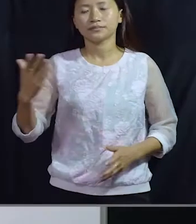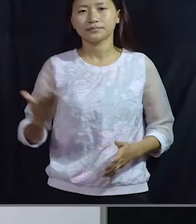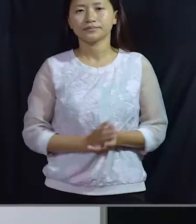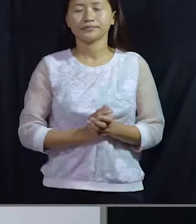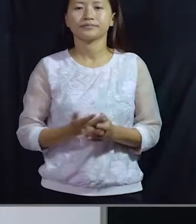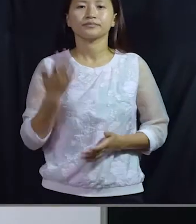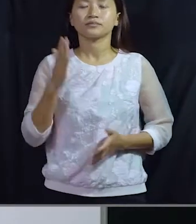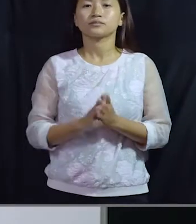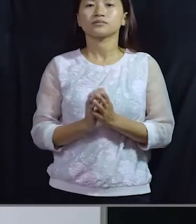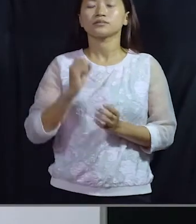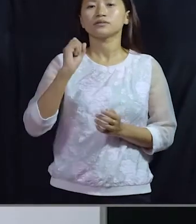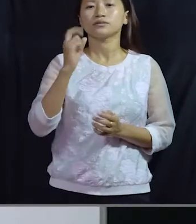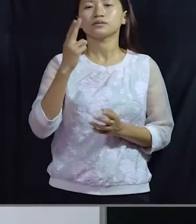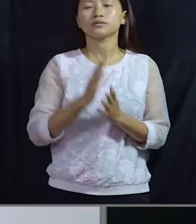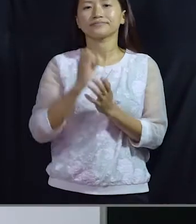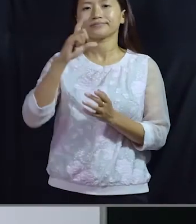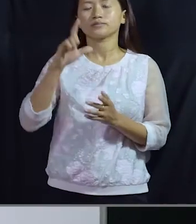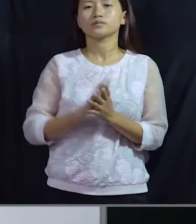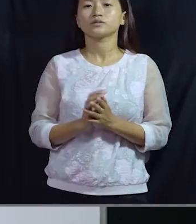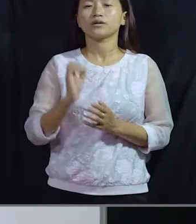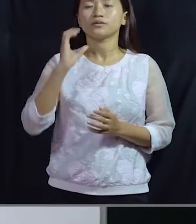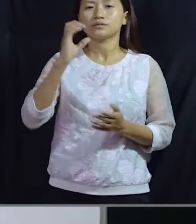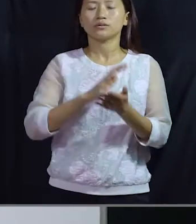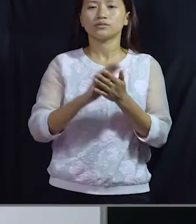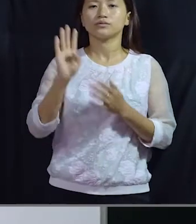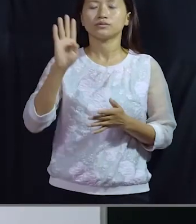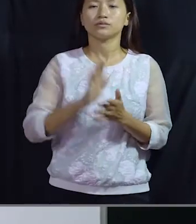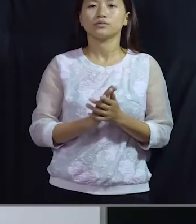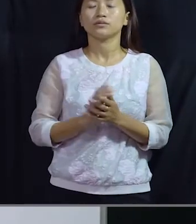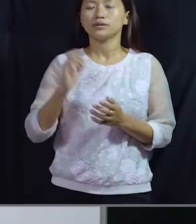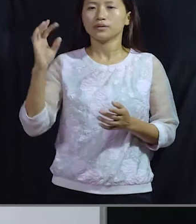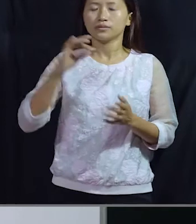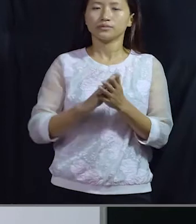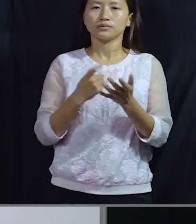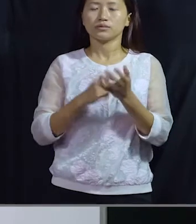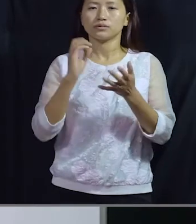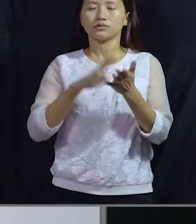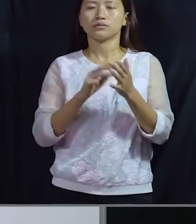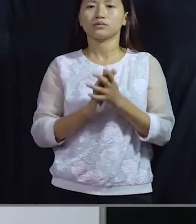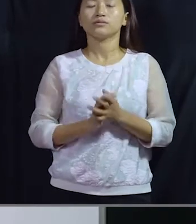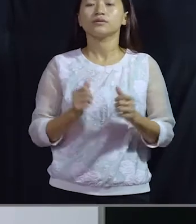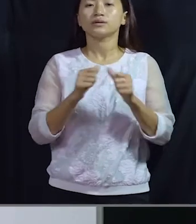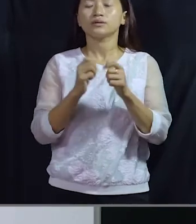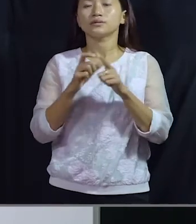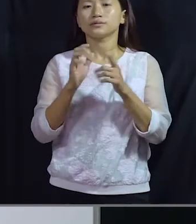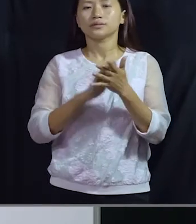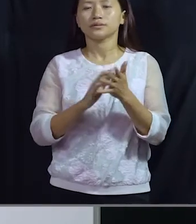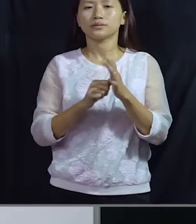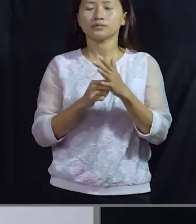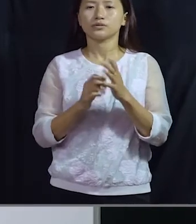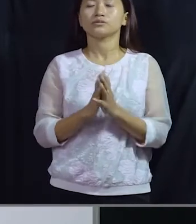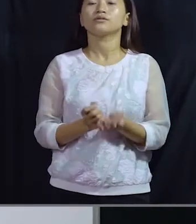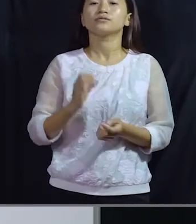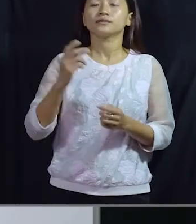Welcome back to second session of chapter 4, that is Reconstitution of Partnership, Admission of a Partner.